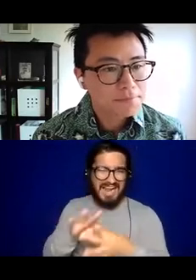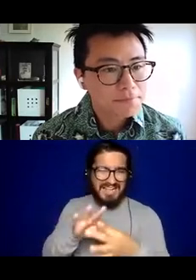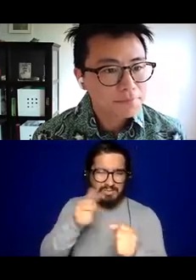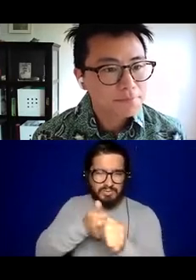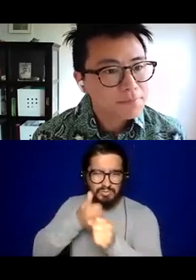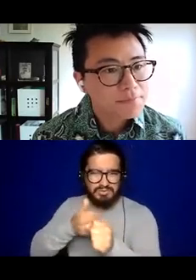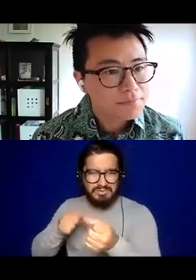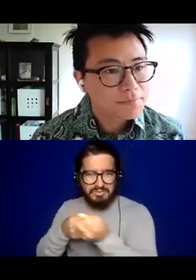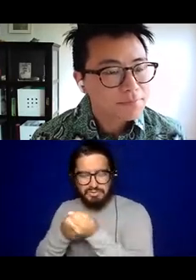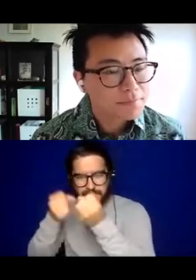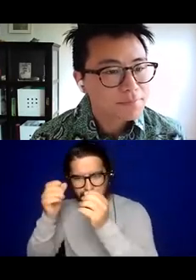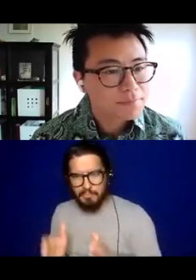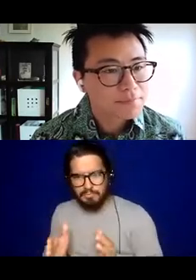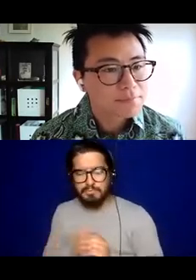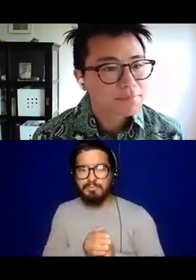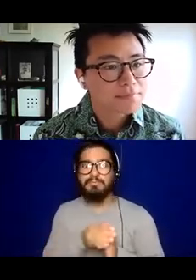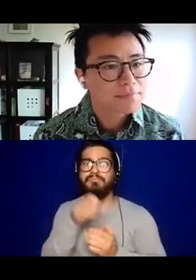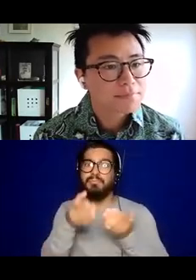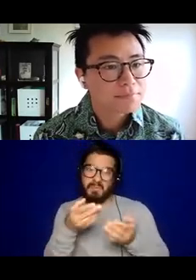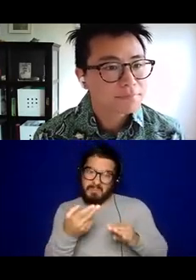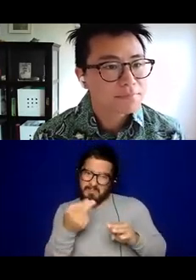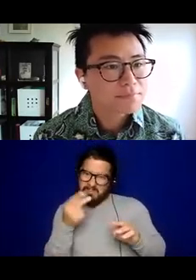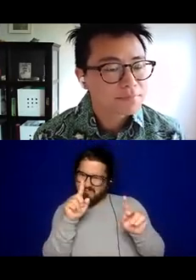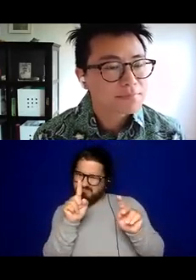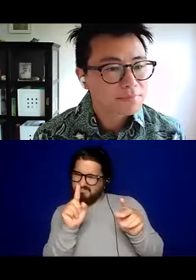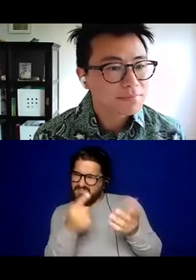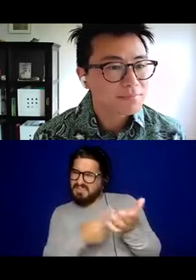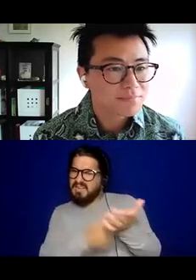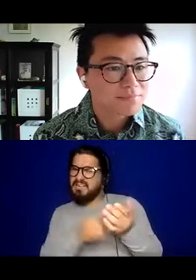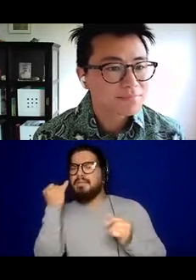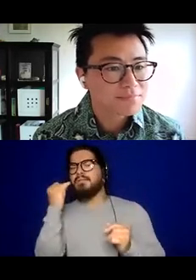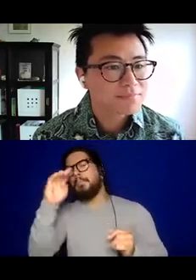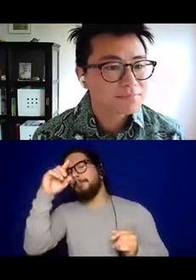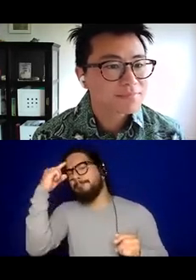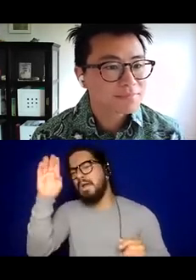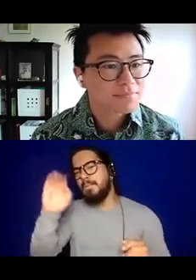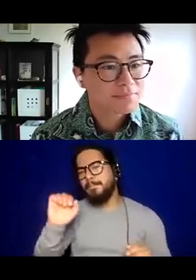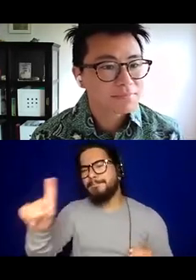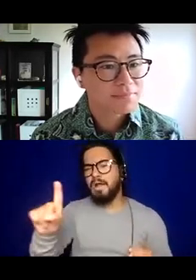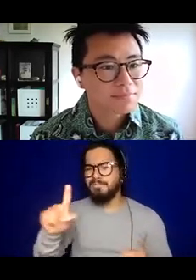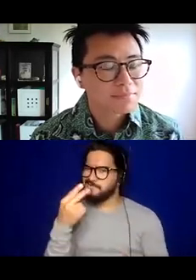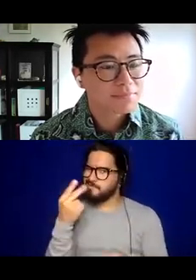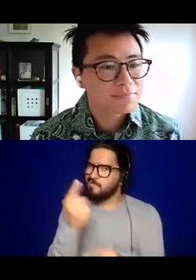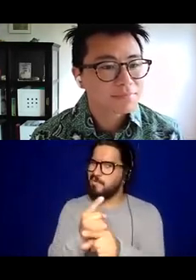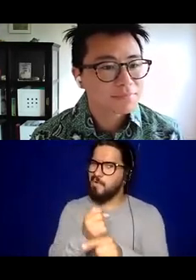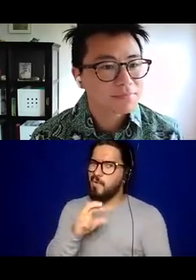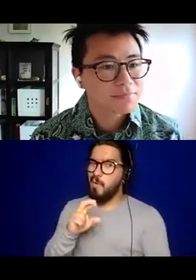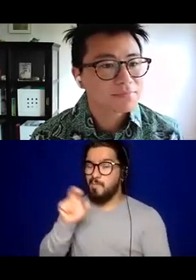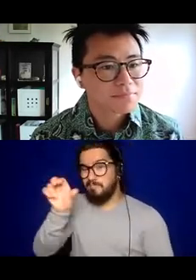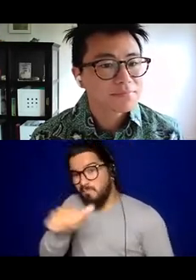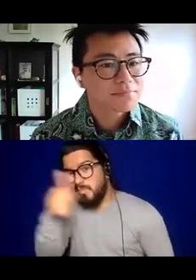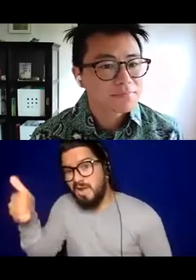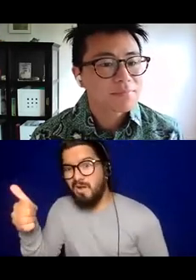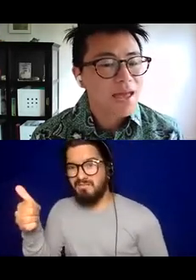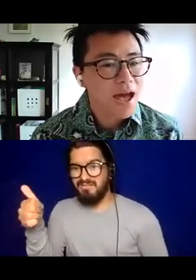just assess if using Blackbaud is right for us, like if it's the right tool, or we would want to consider